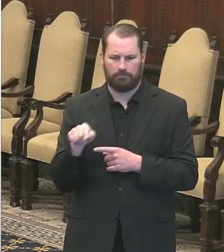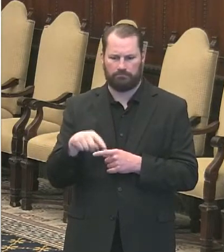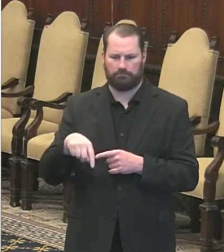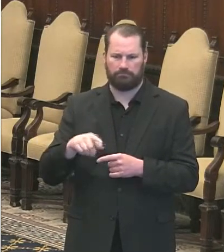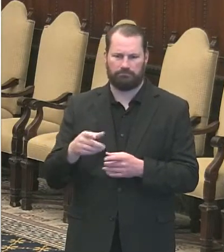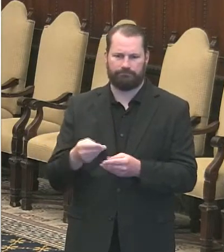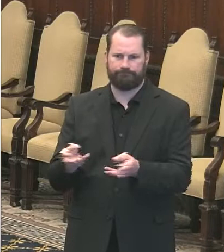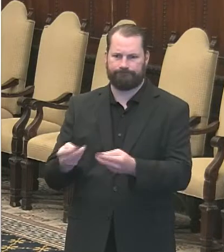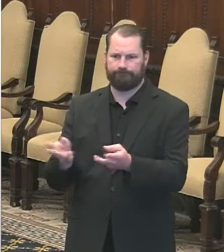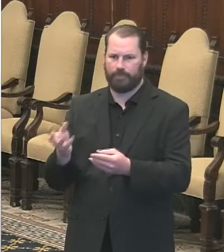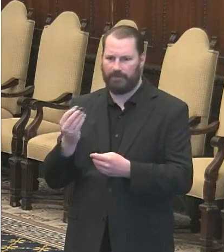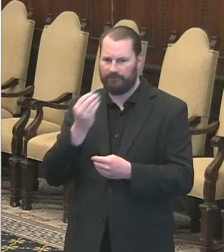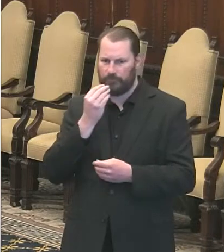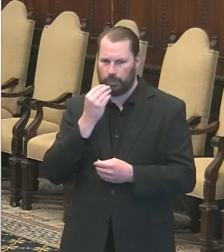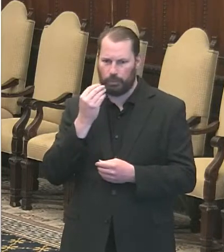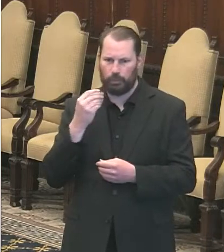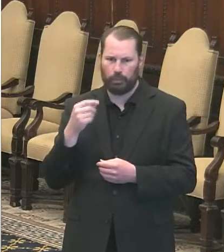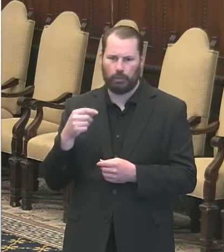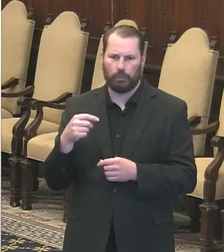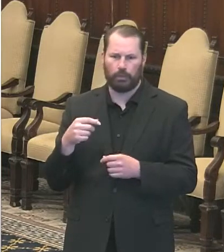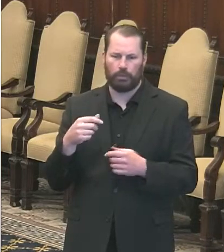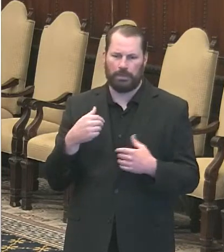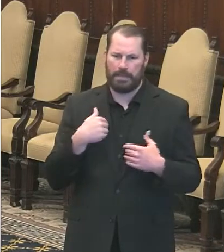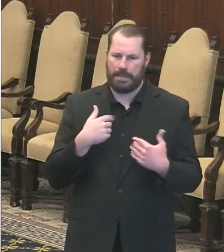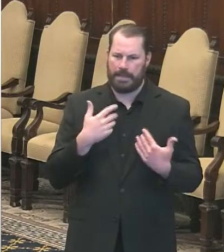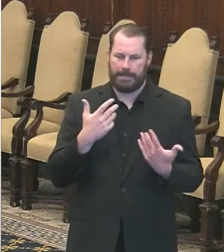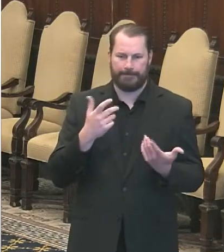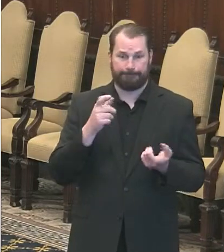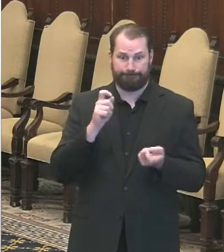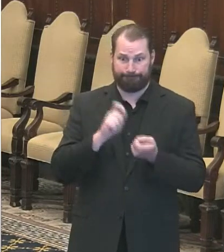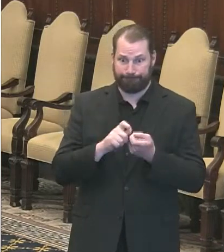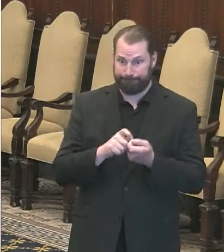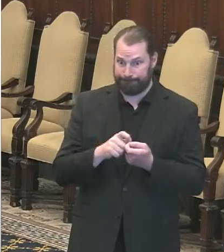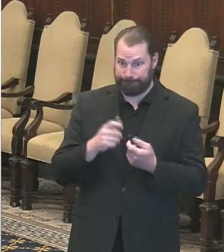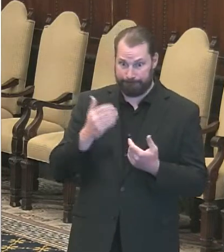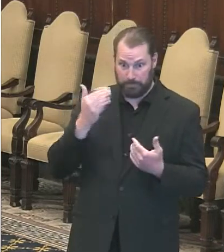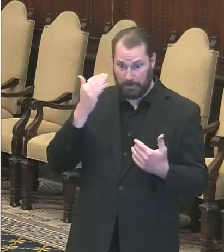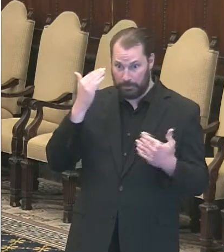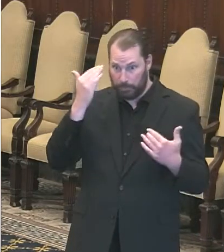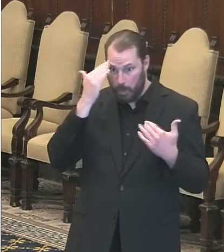not the city or any of the city related organizations are.